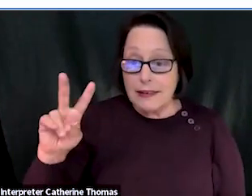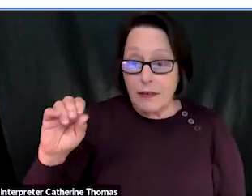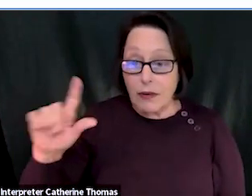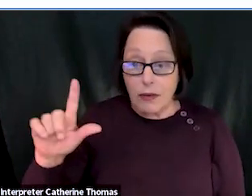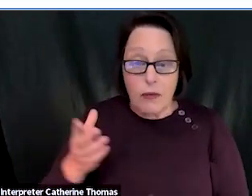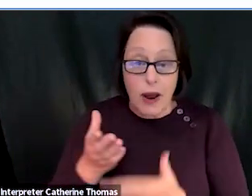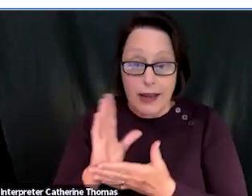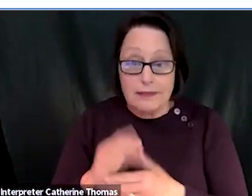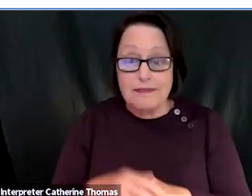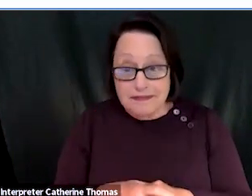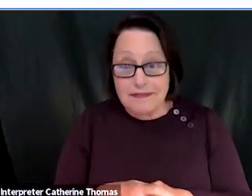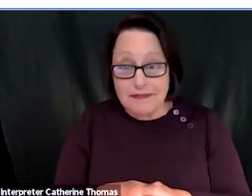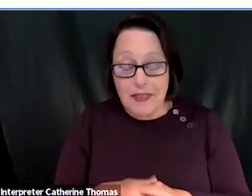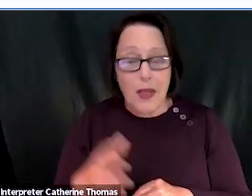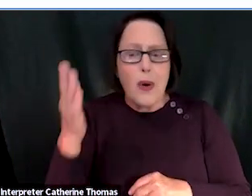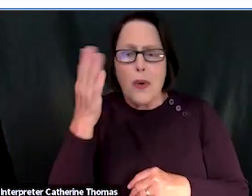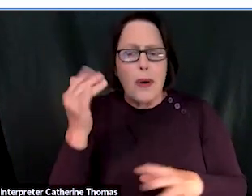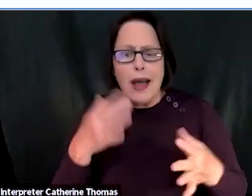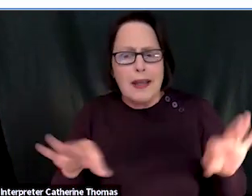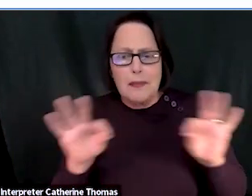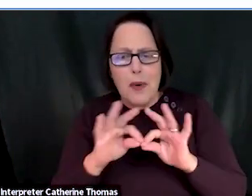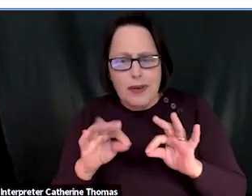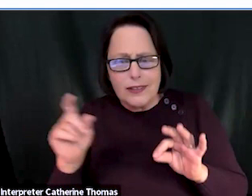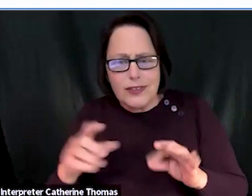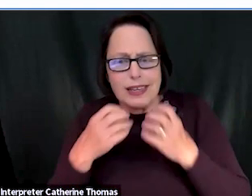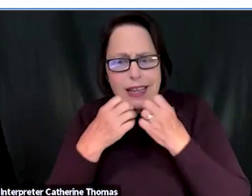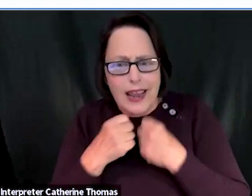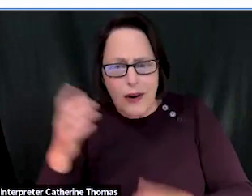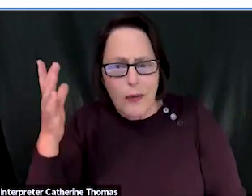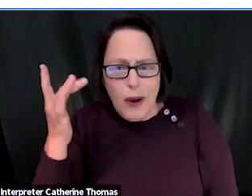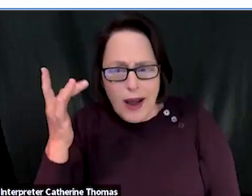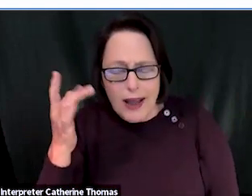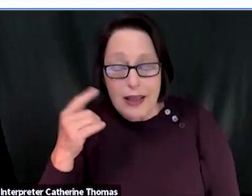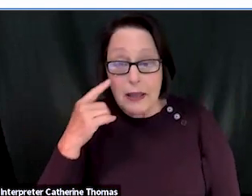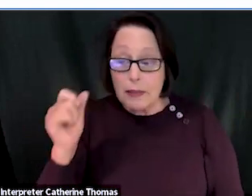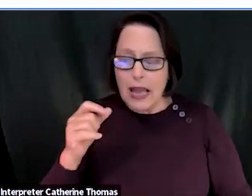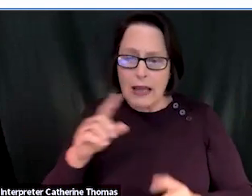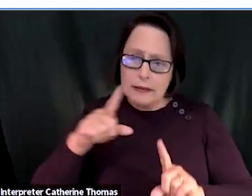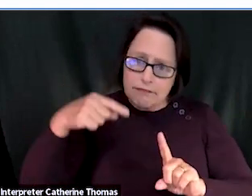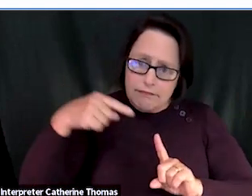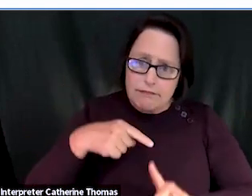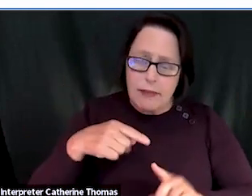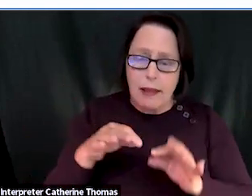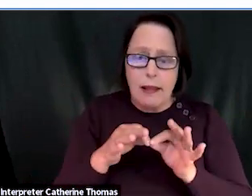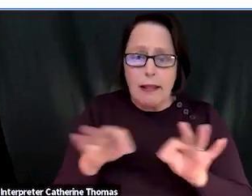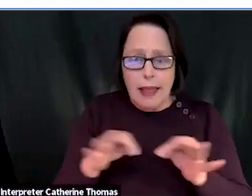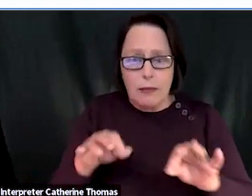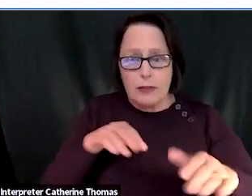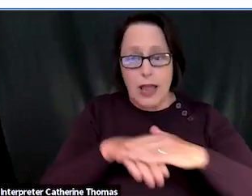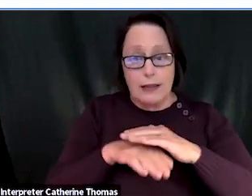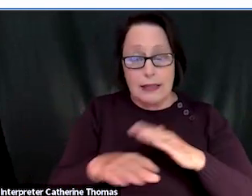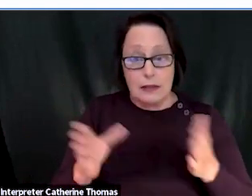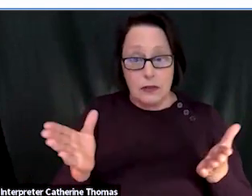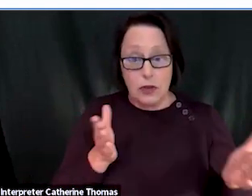And why should we care about language access? Well, at its core, language access